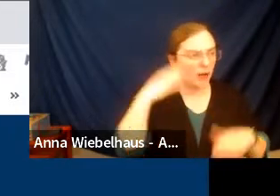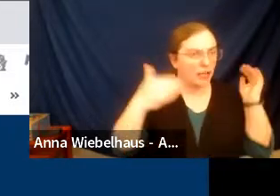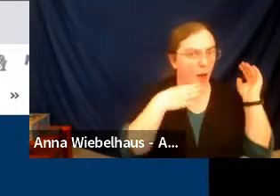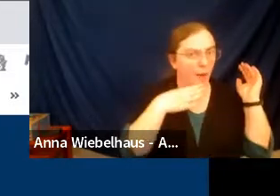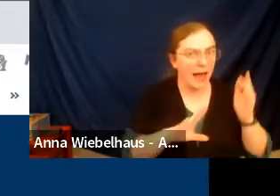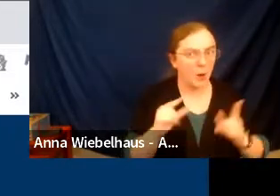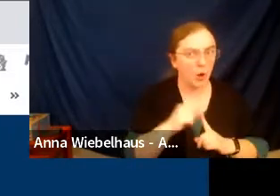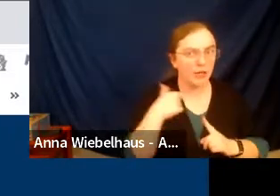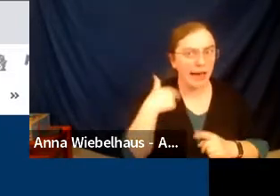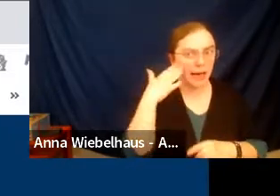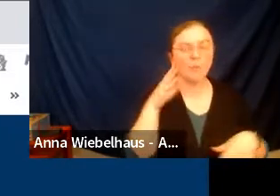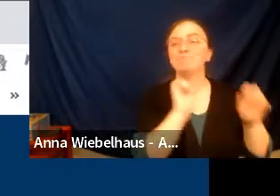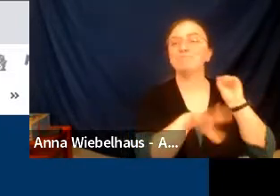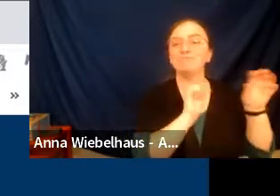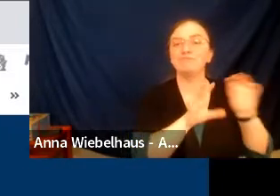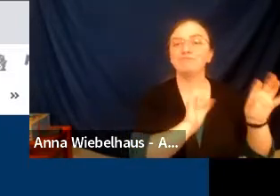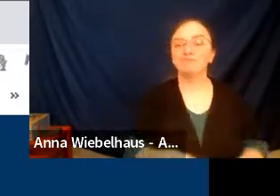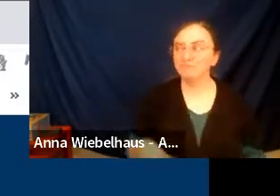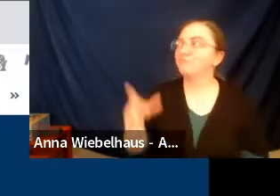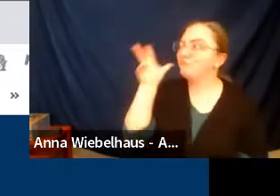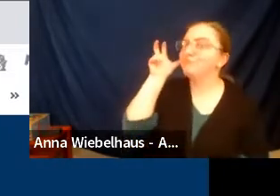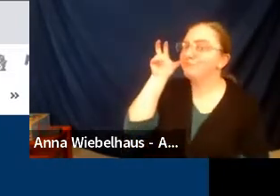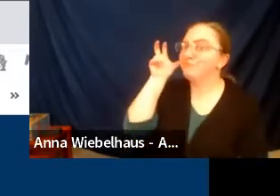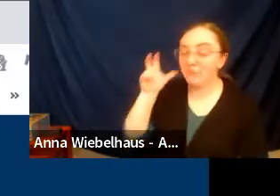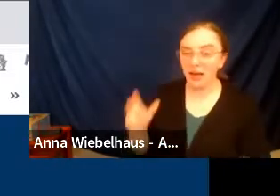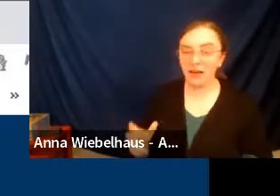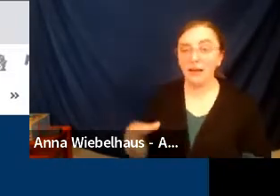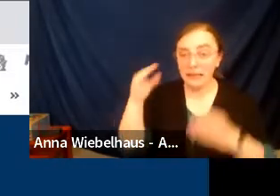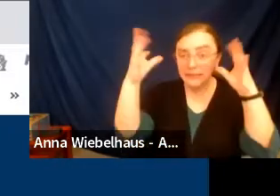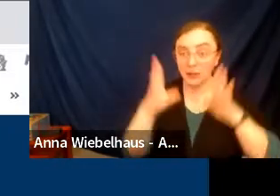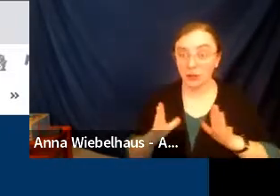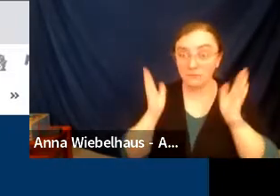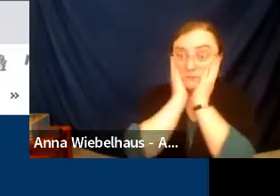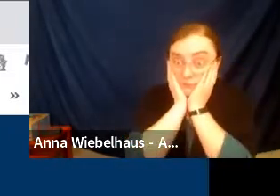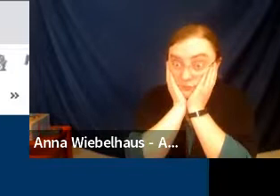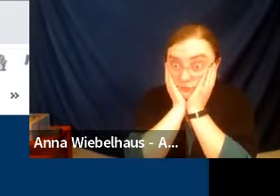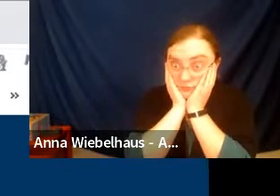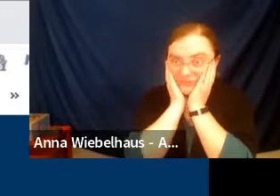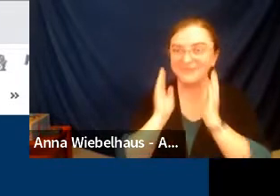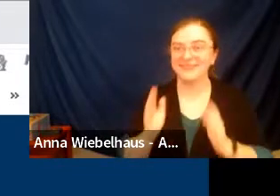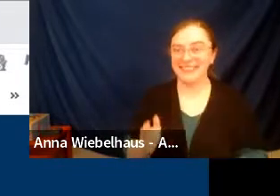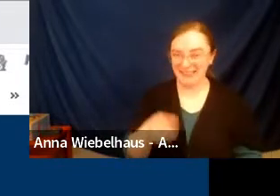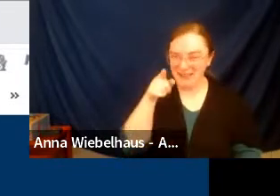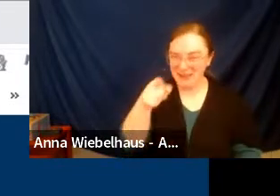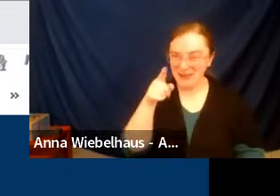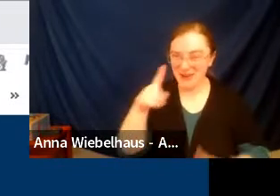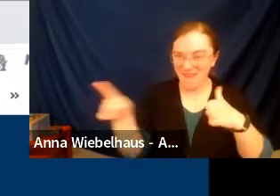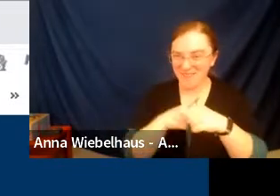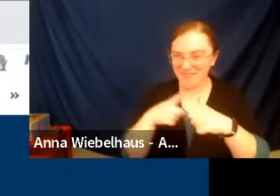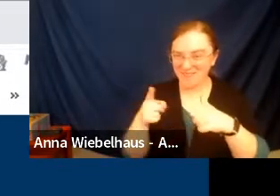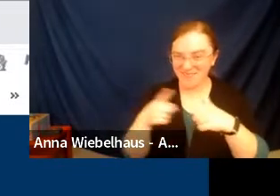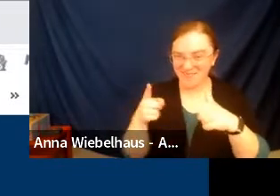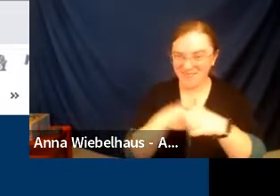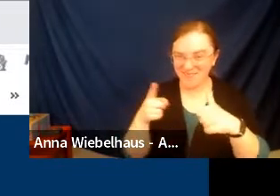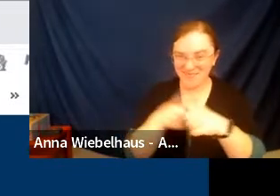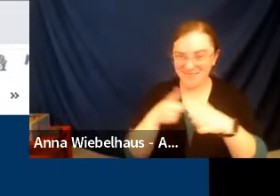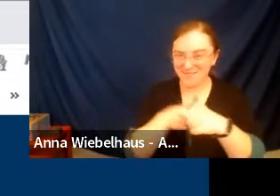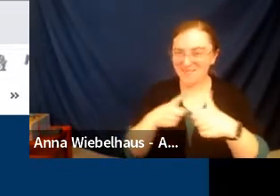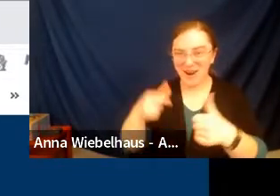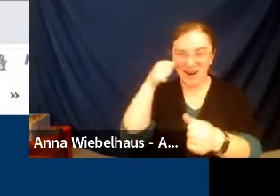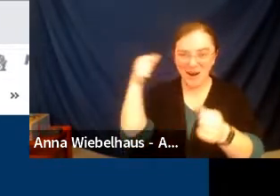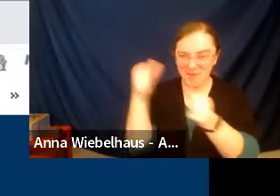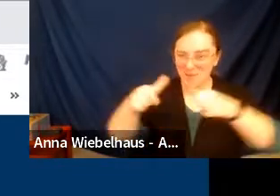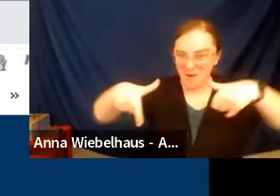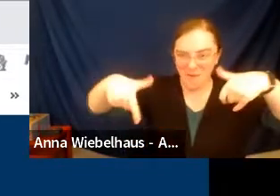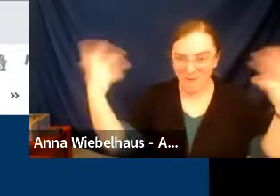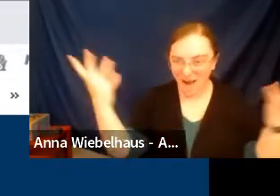knew in kindergarten. So we'll take a moment for everyone just to share a little bit with us some of their earliest memories of